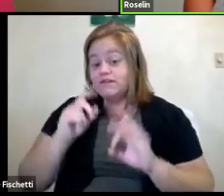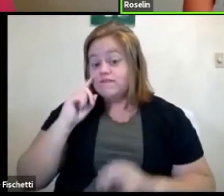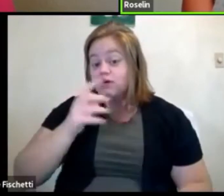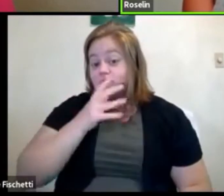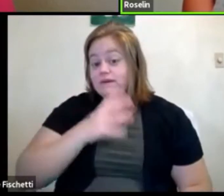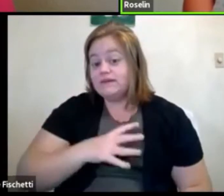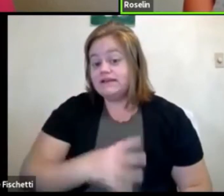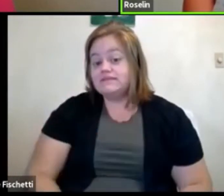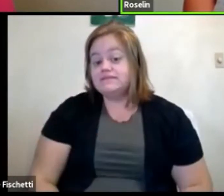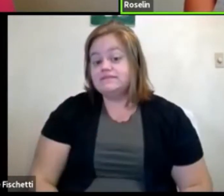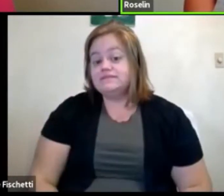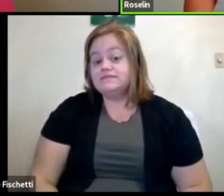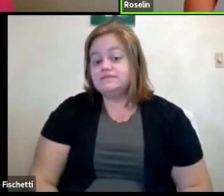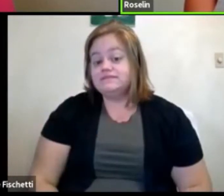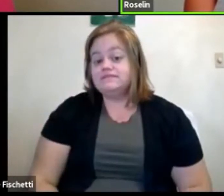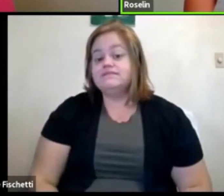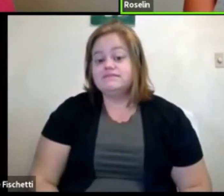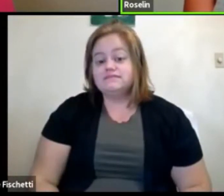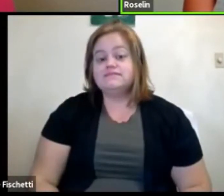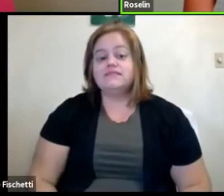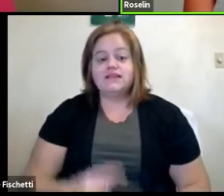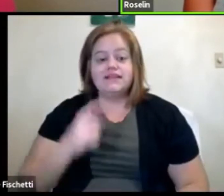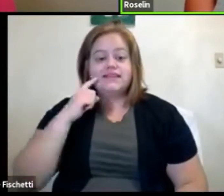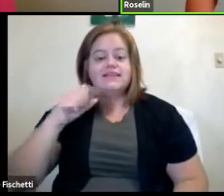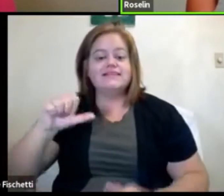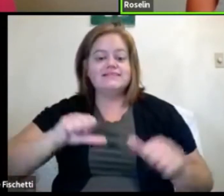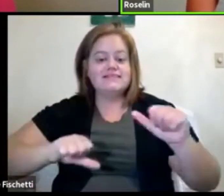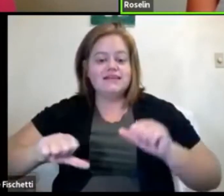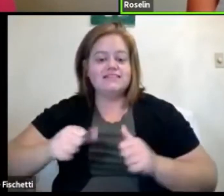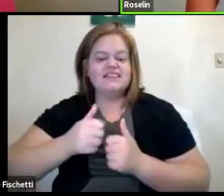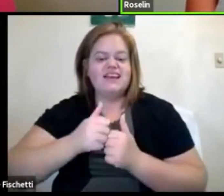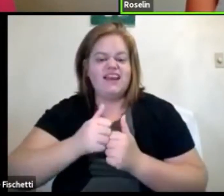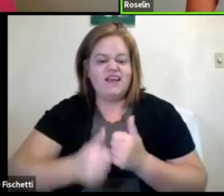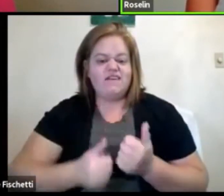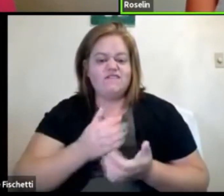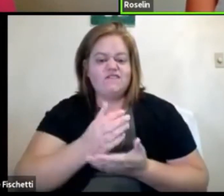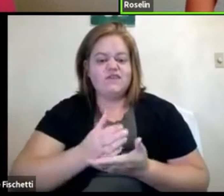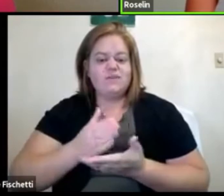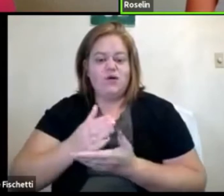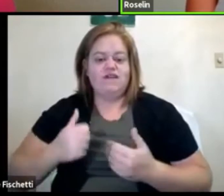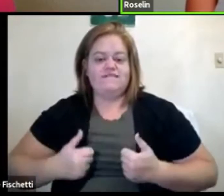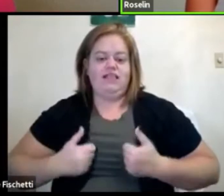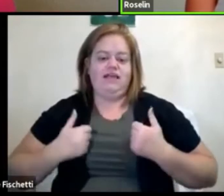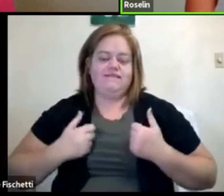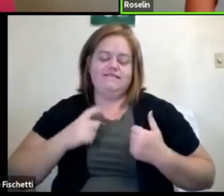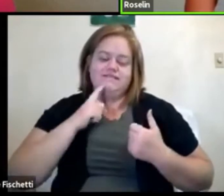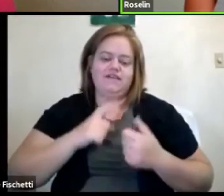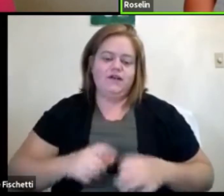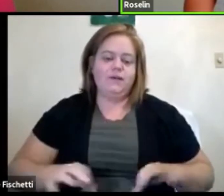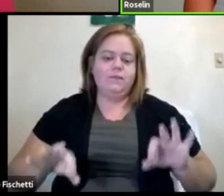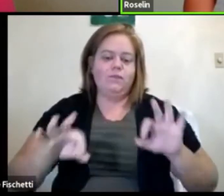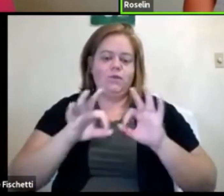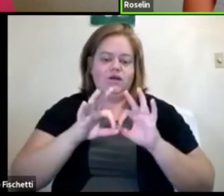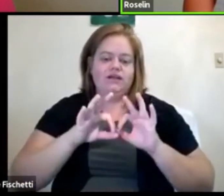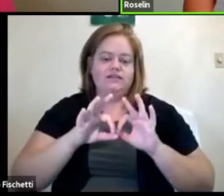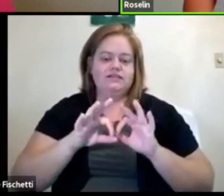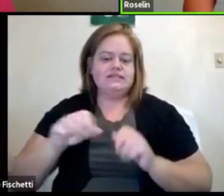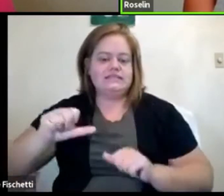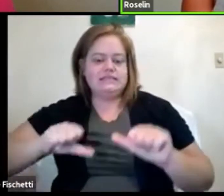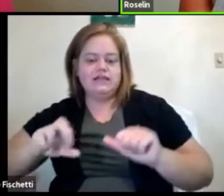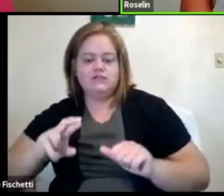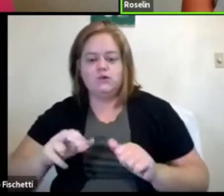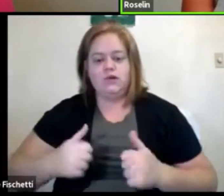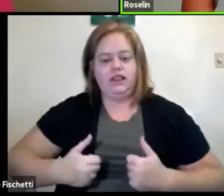Well, I think representation science on every single aspect of life is very important.